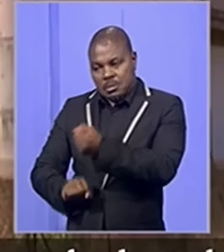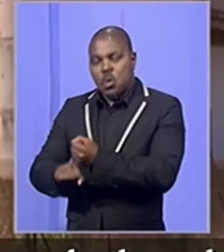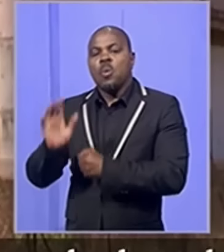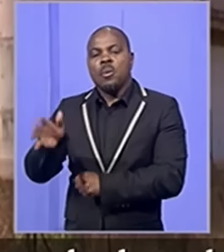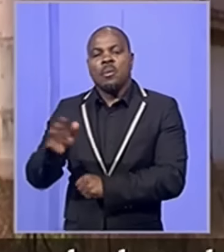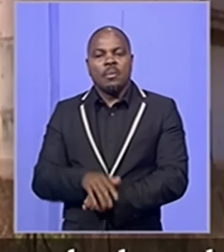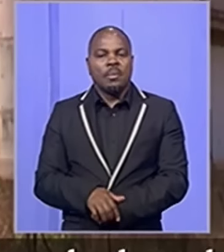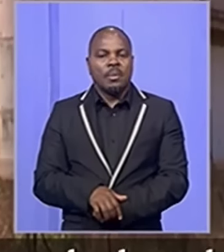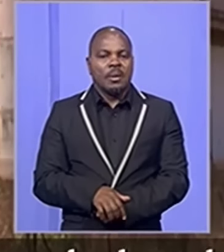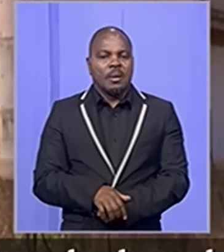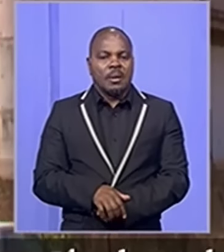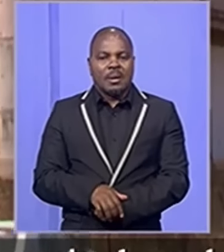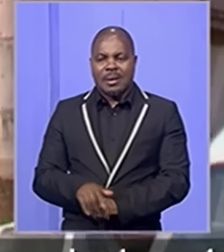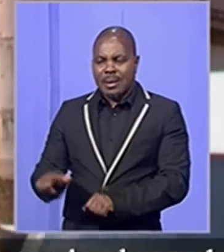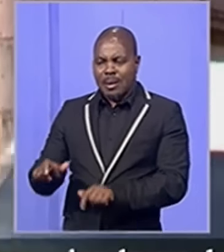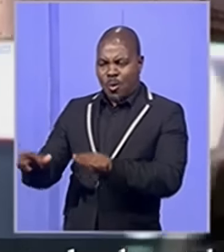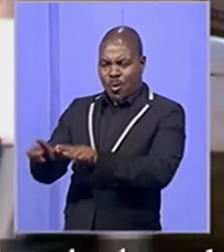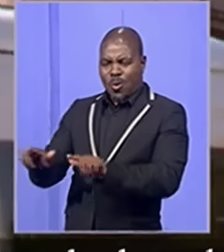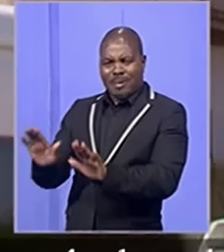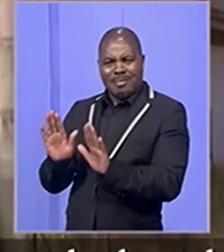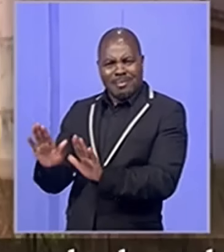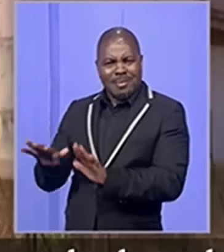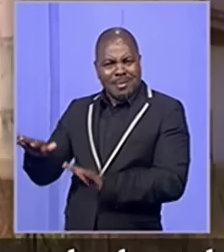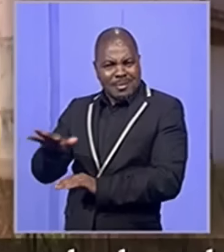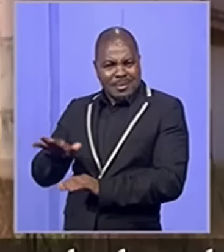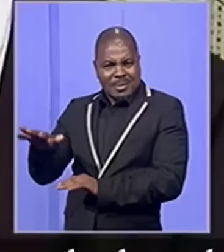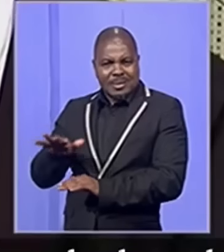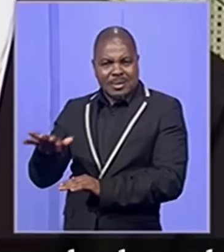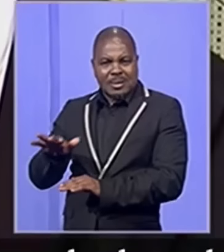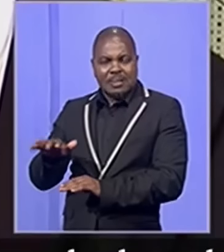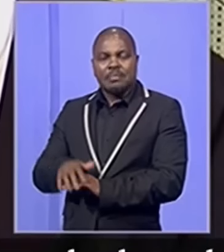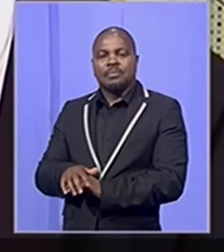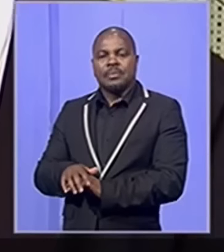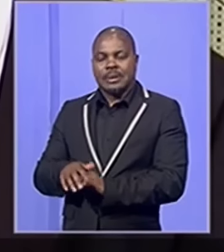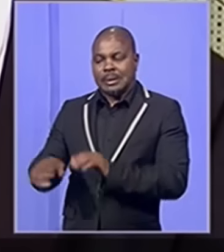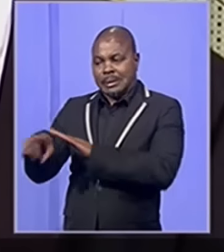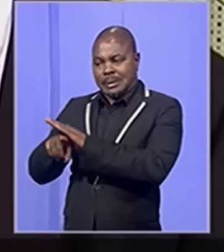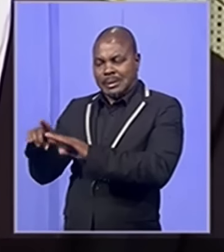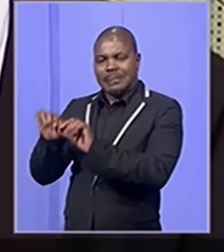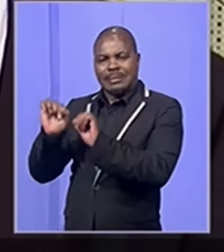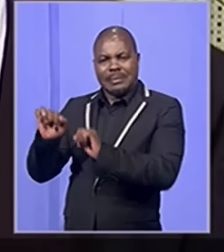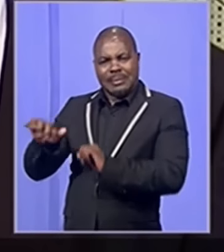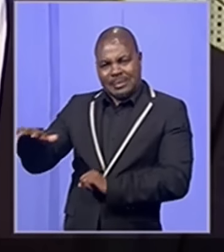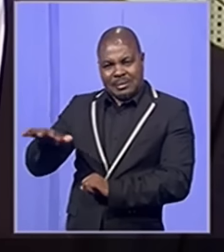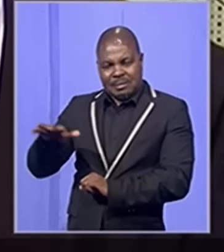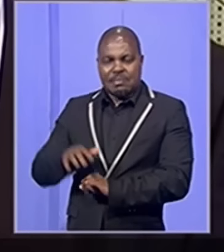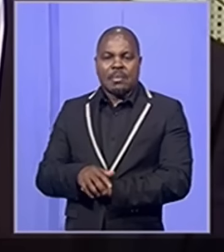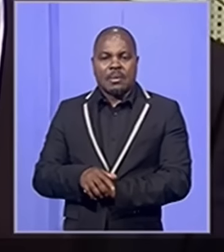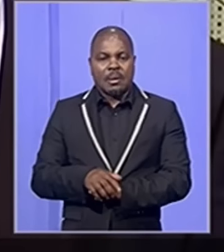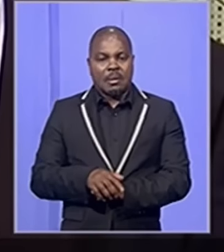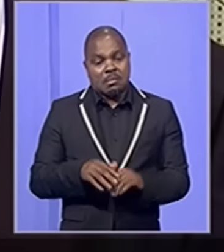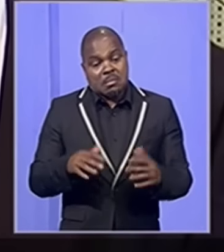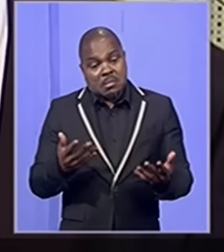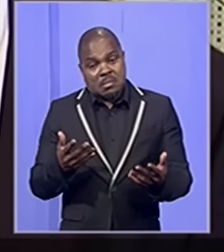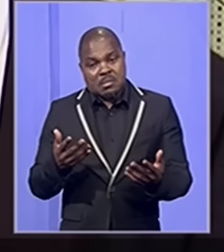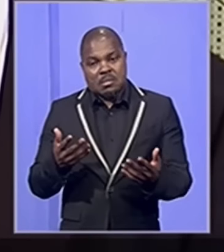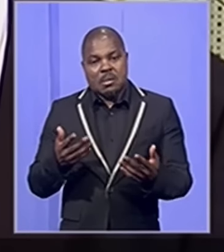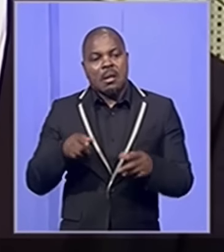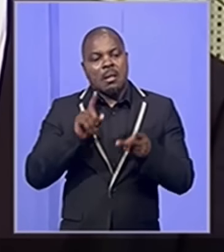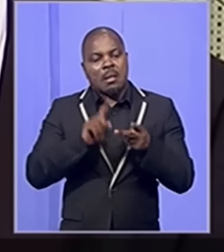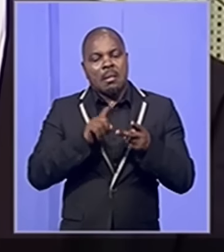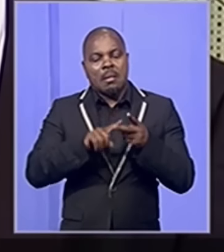It's usually localized to a particular station or district. And the detective